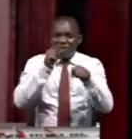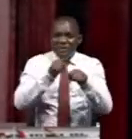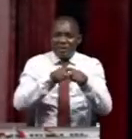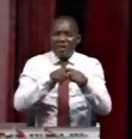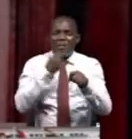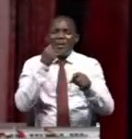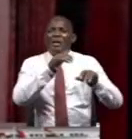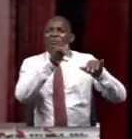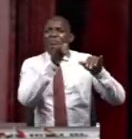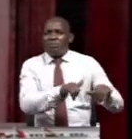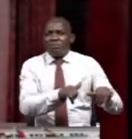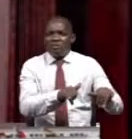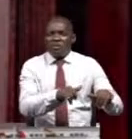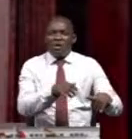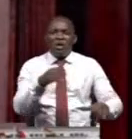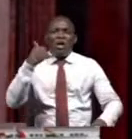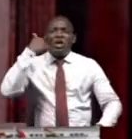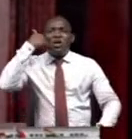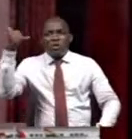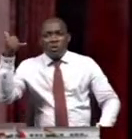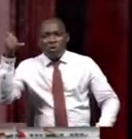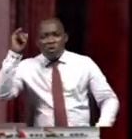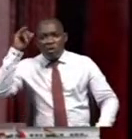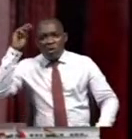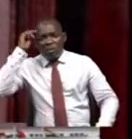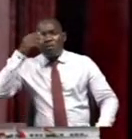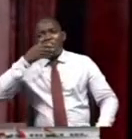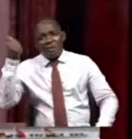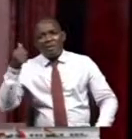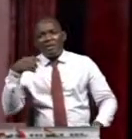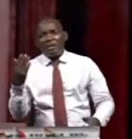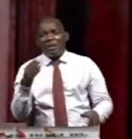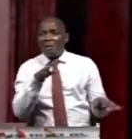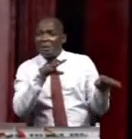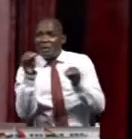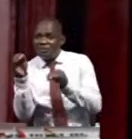of collation at the National Collation Center.